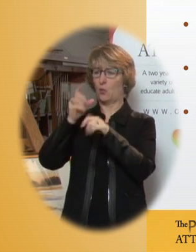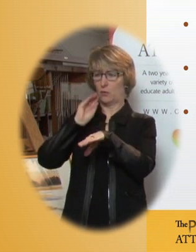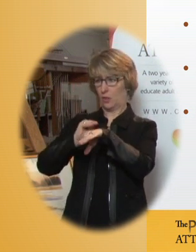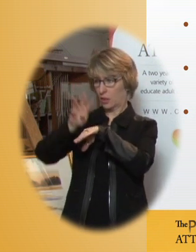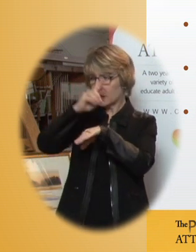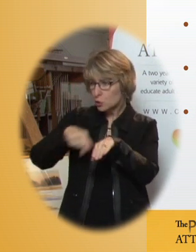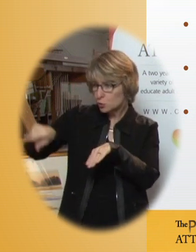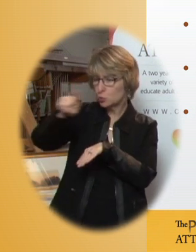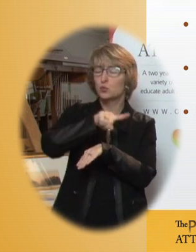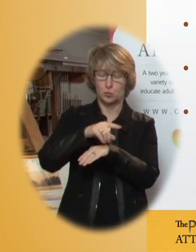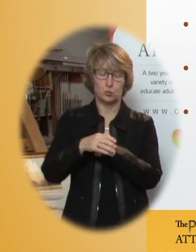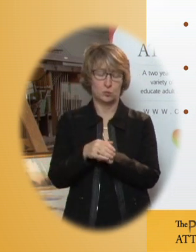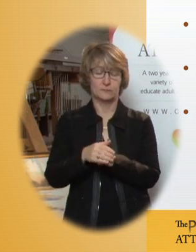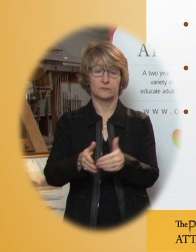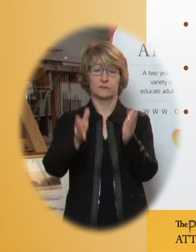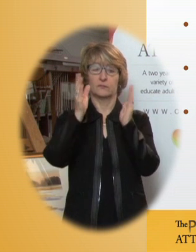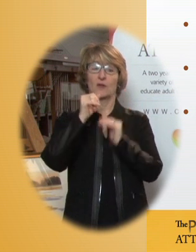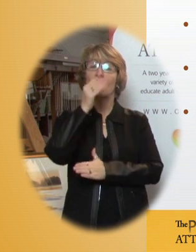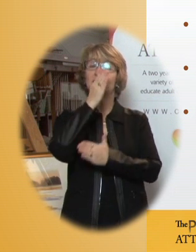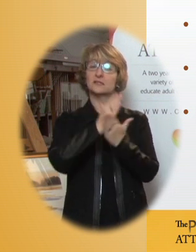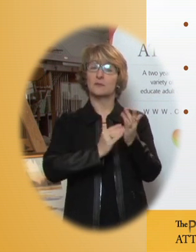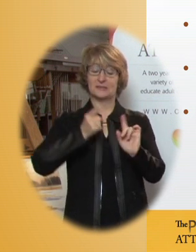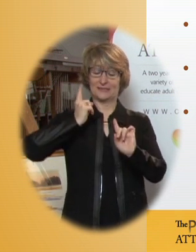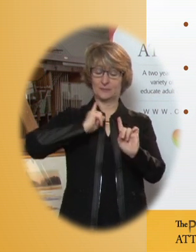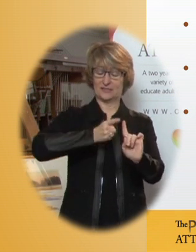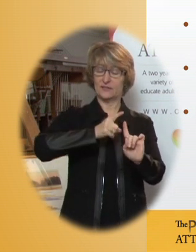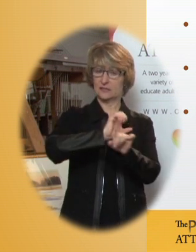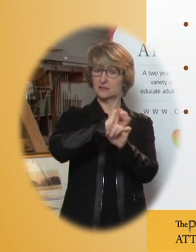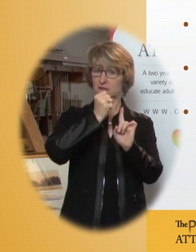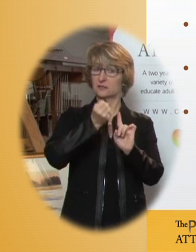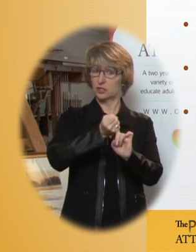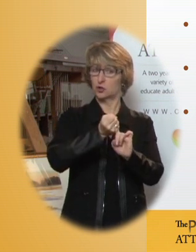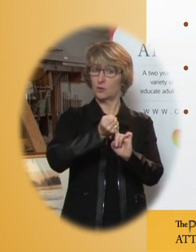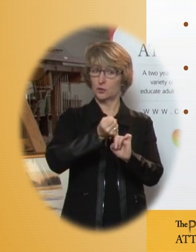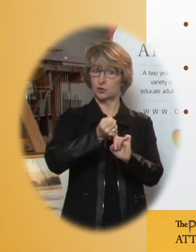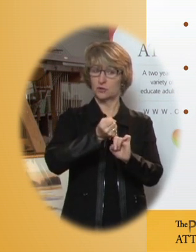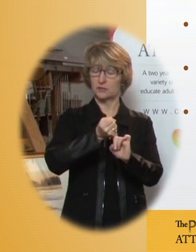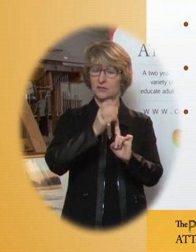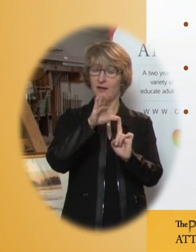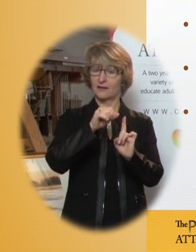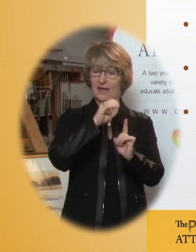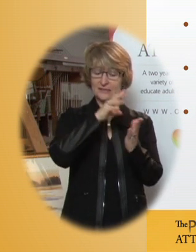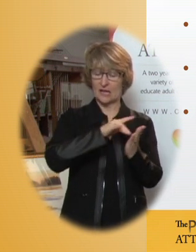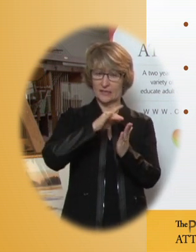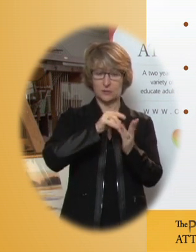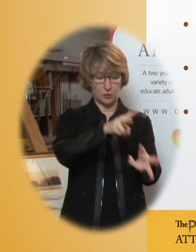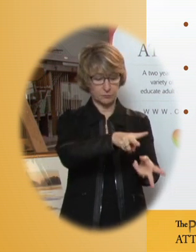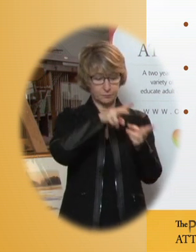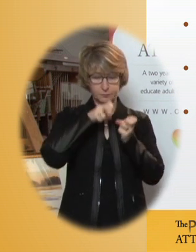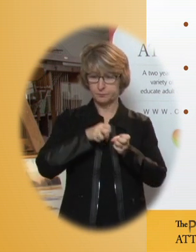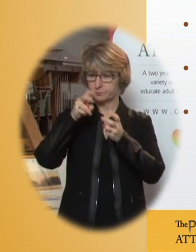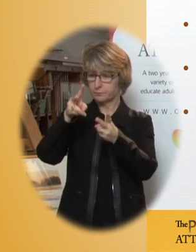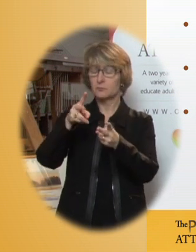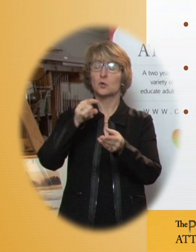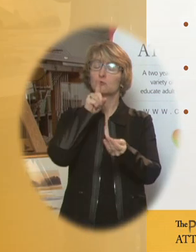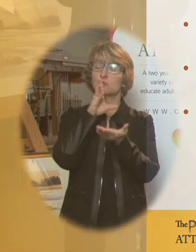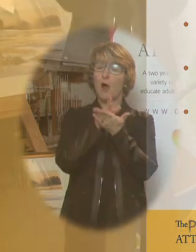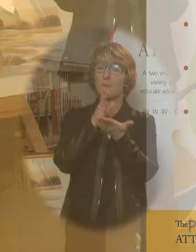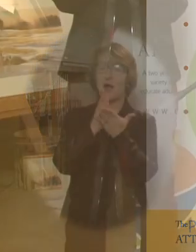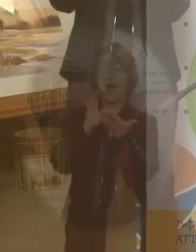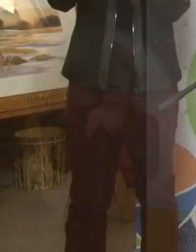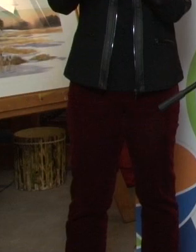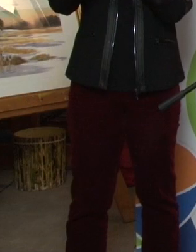family. Case studies, we're going to talk about some case studies that show the effect of